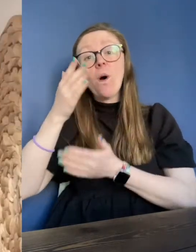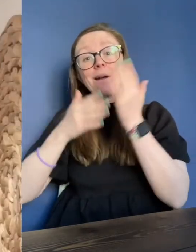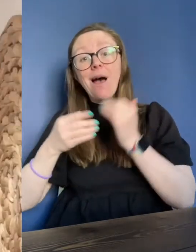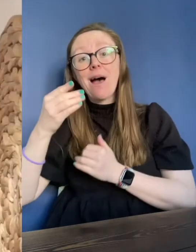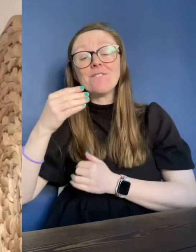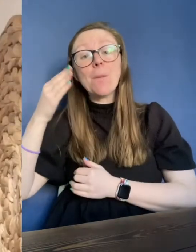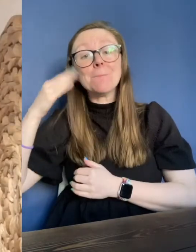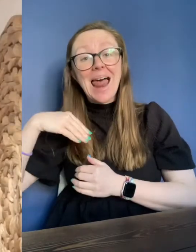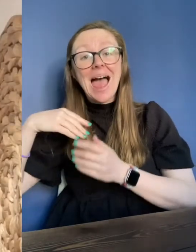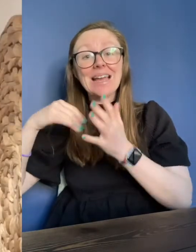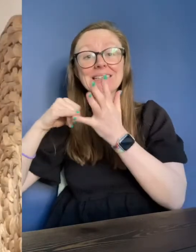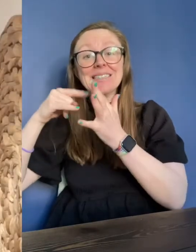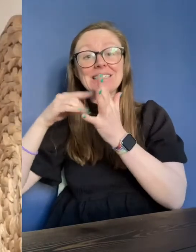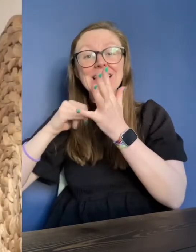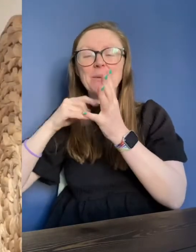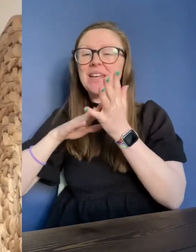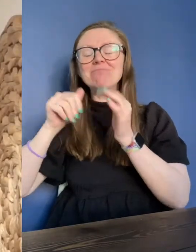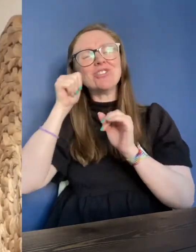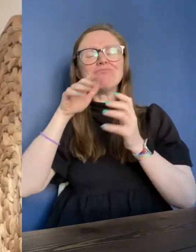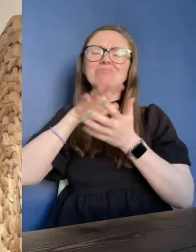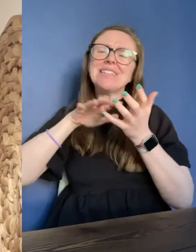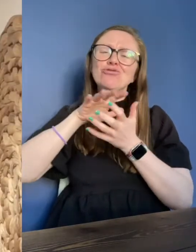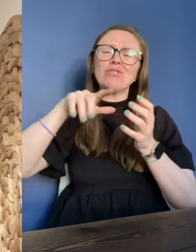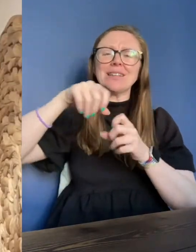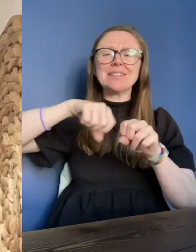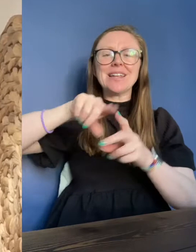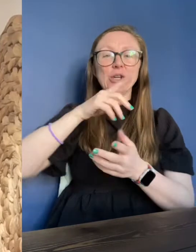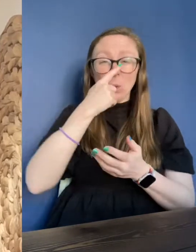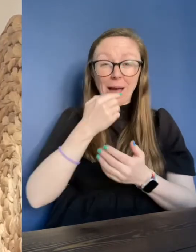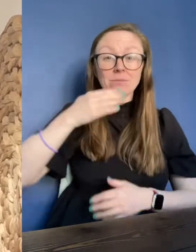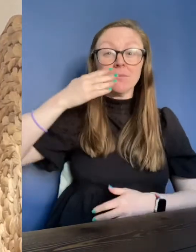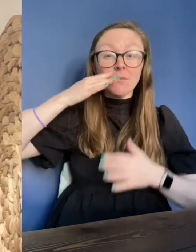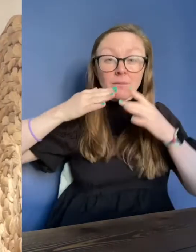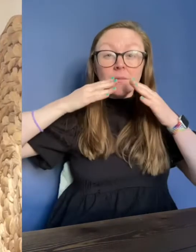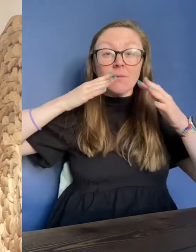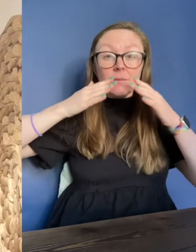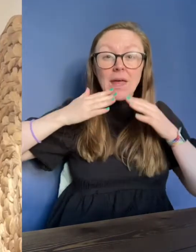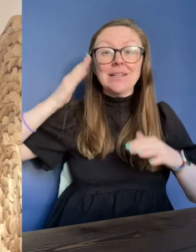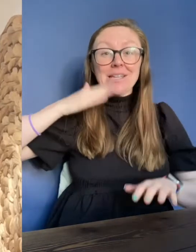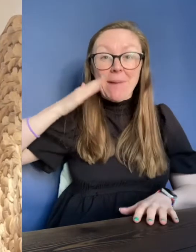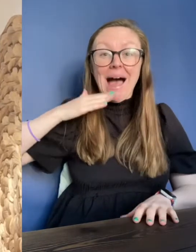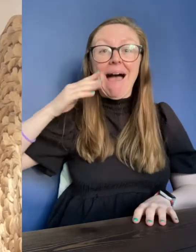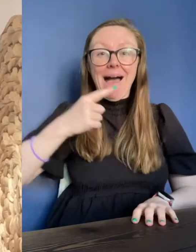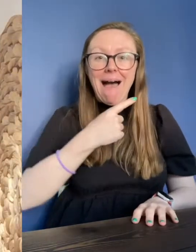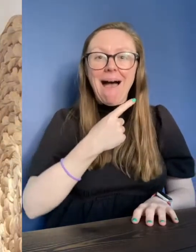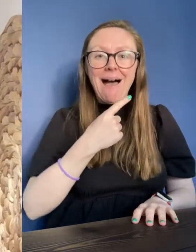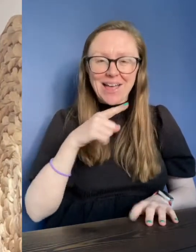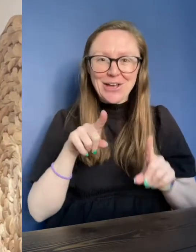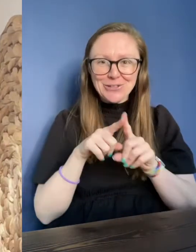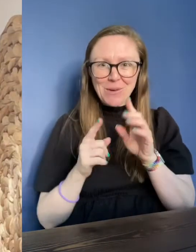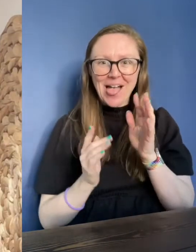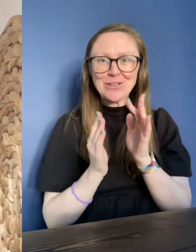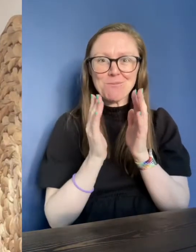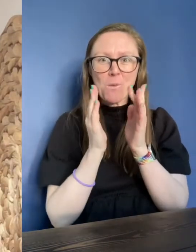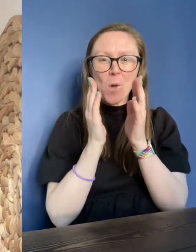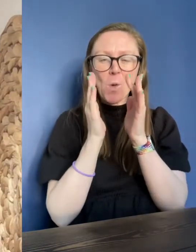a wonderful fragrance coming from the whole spices now. And just the tiniest bit of smoke